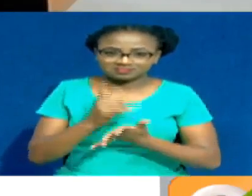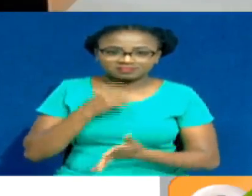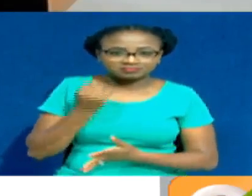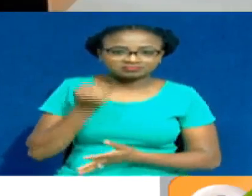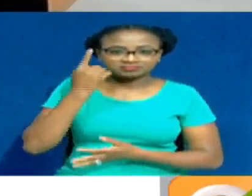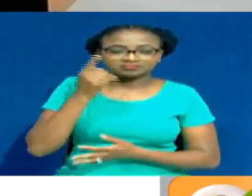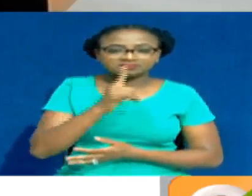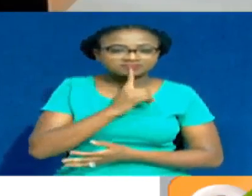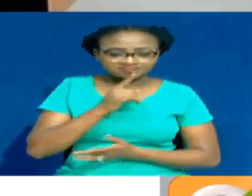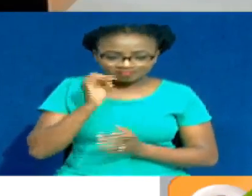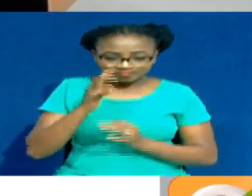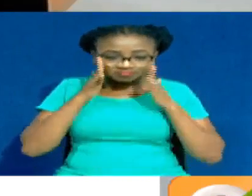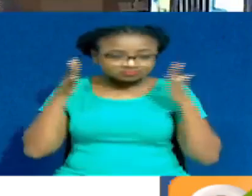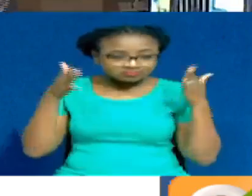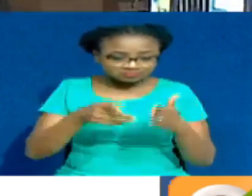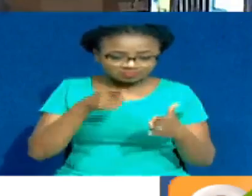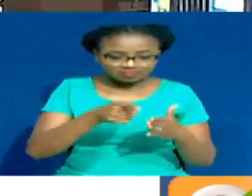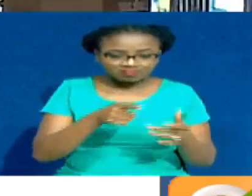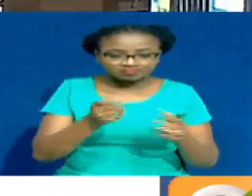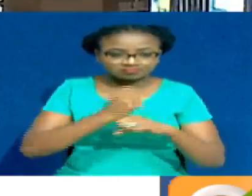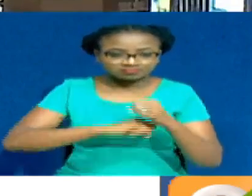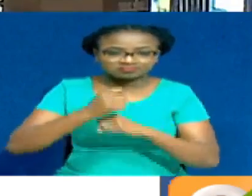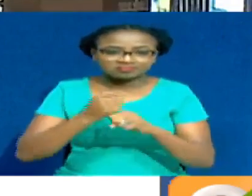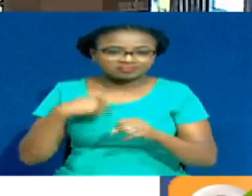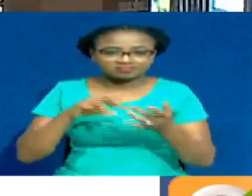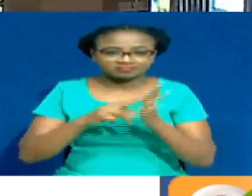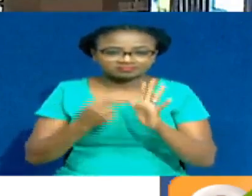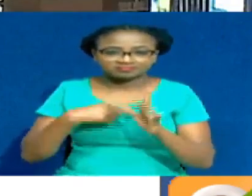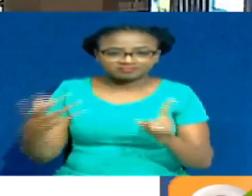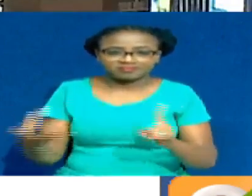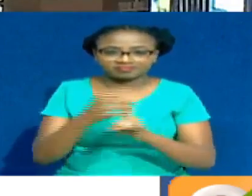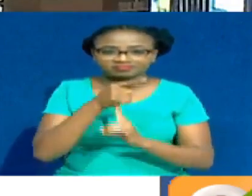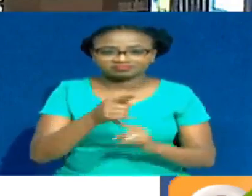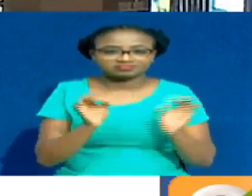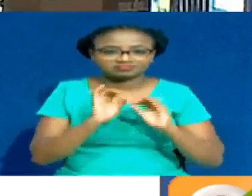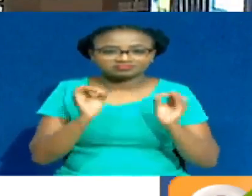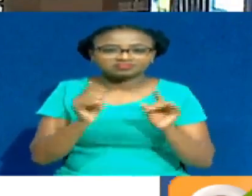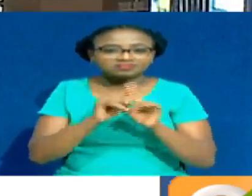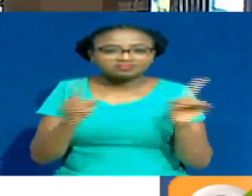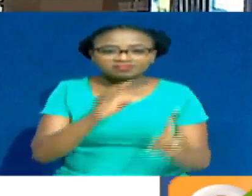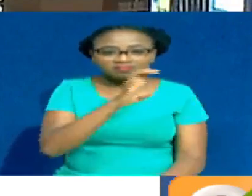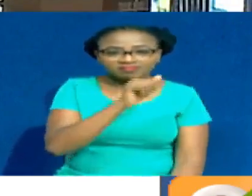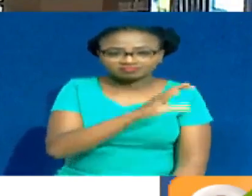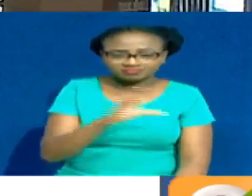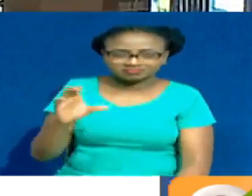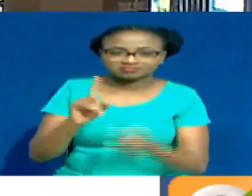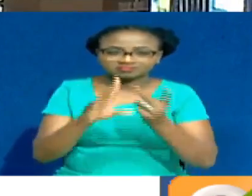if we focus too much on what happened in the past, we won't actually achieve the digitization that you speak of. But EACC, DCI, these are institutions that